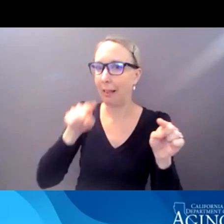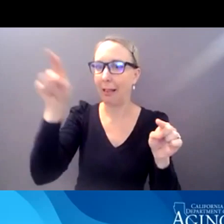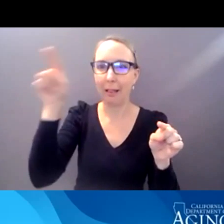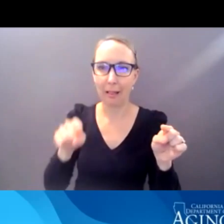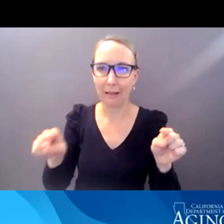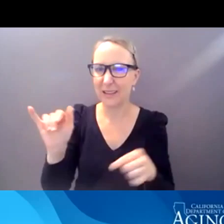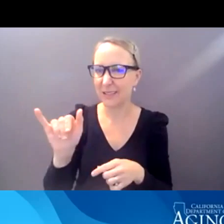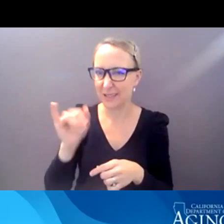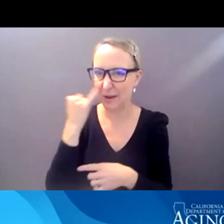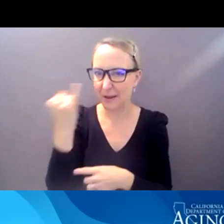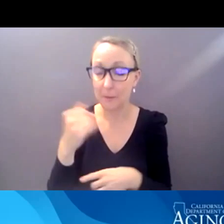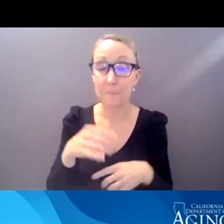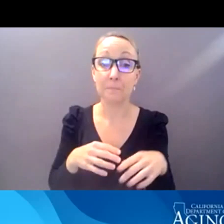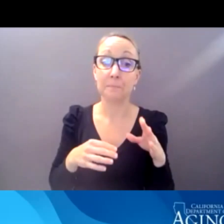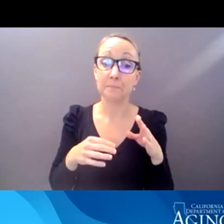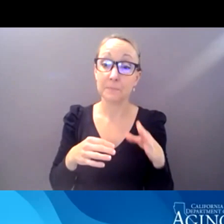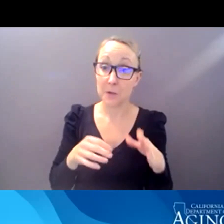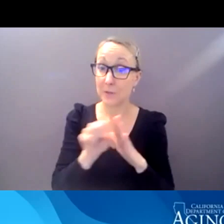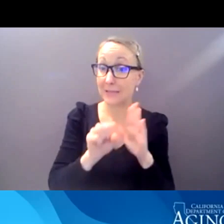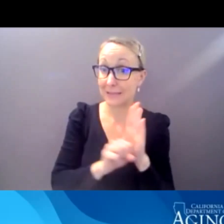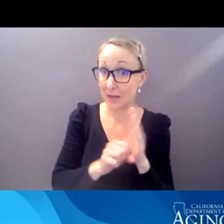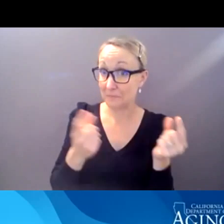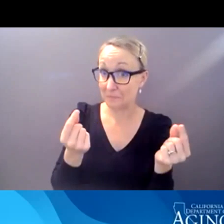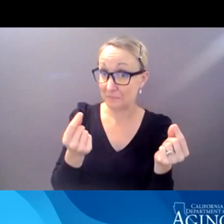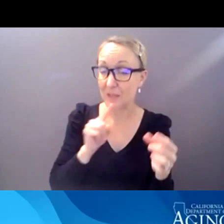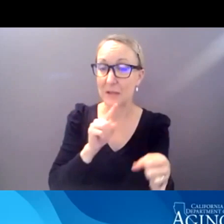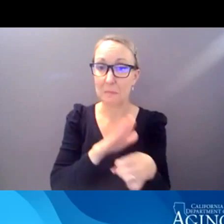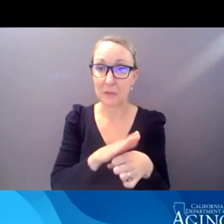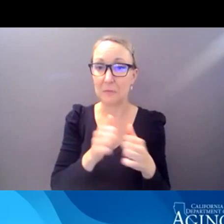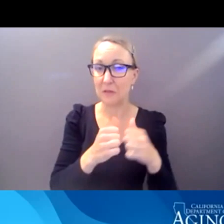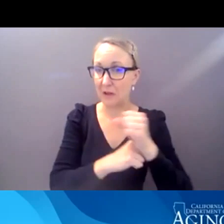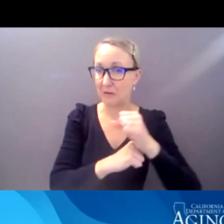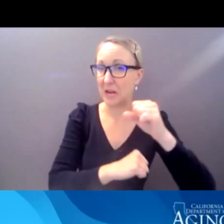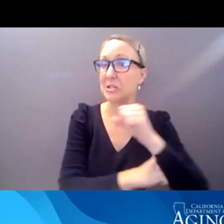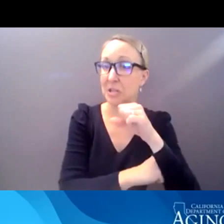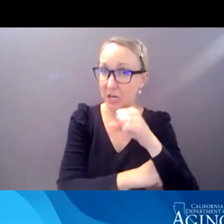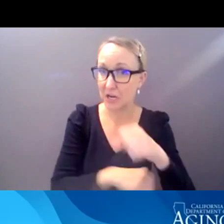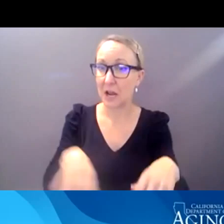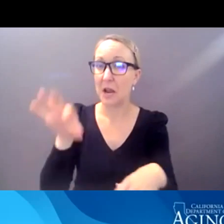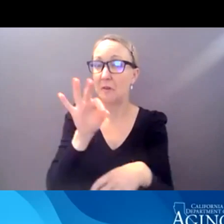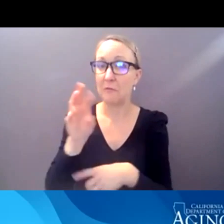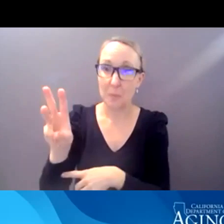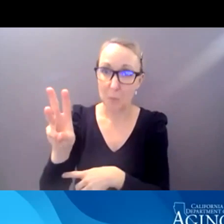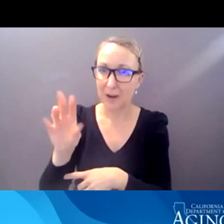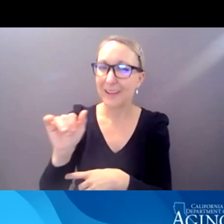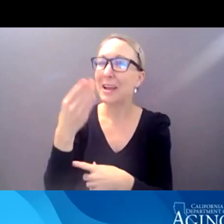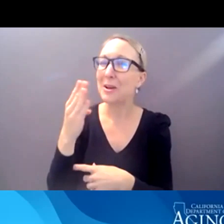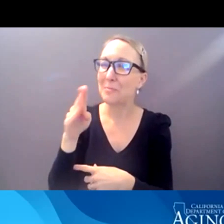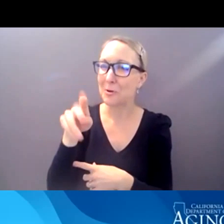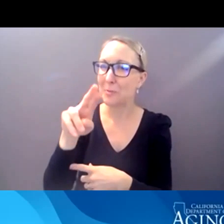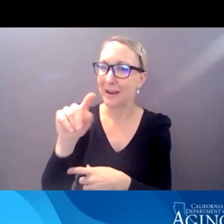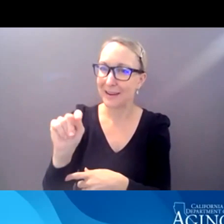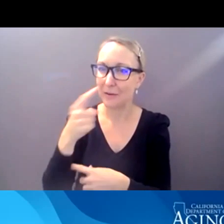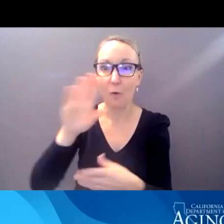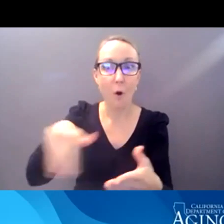be is the state would commit to a foundation and a framework, a blueprint, if you will, for every local community to